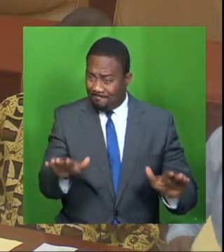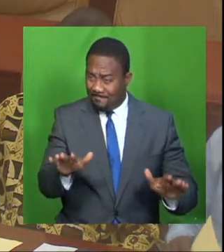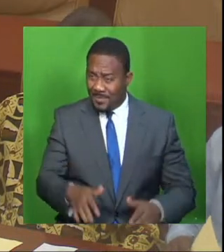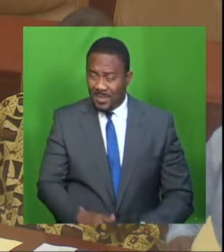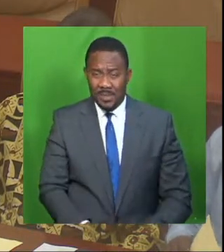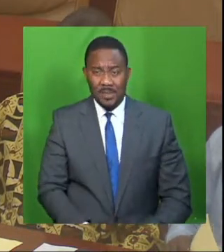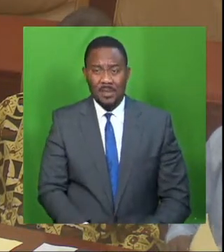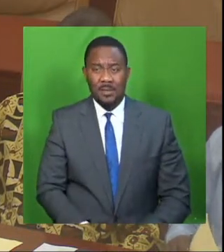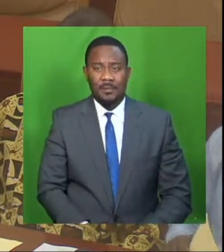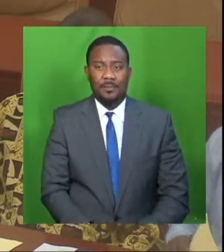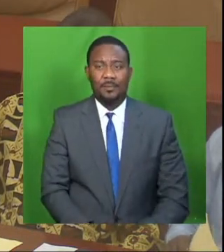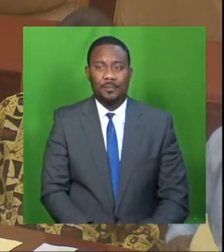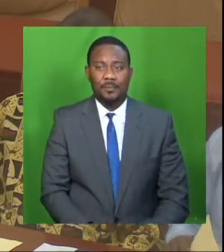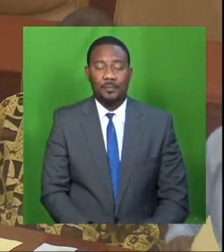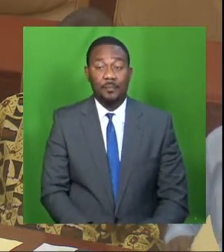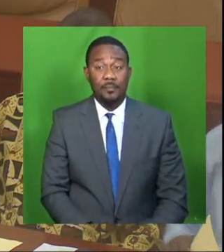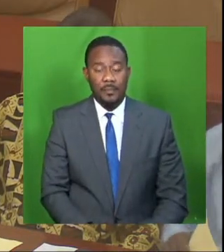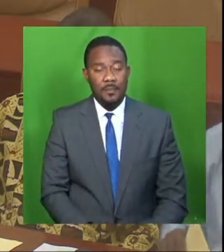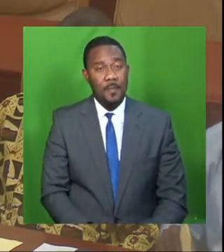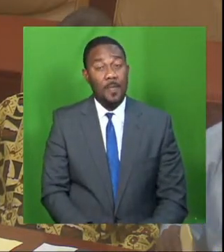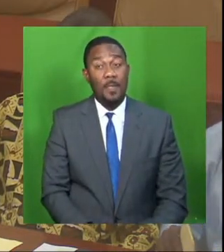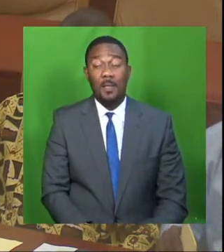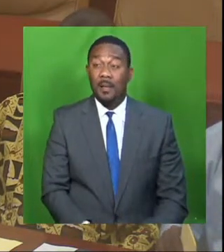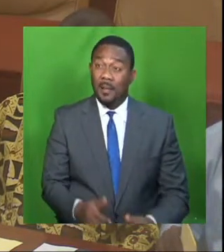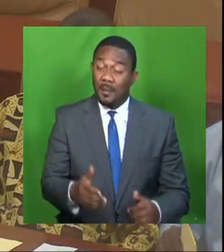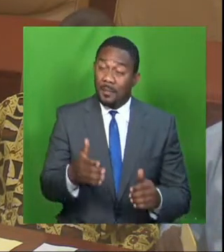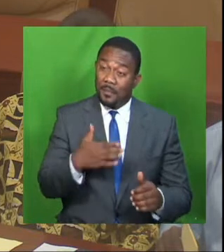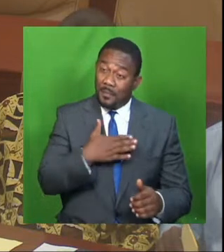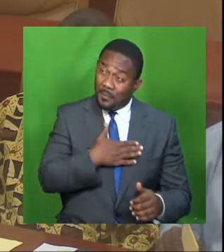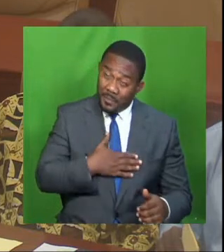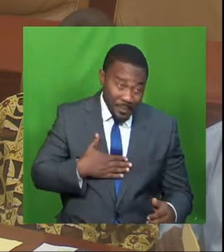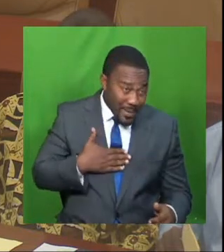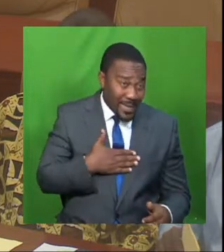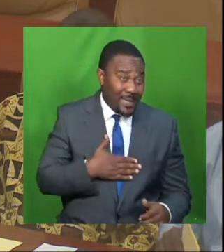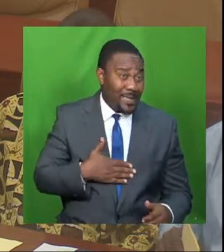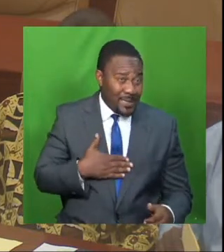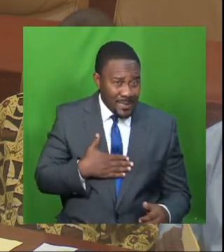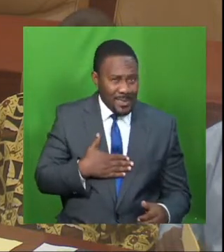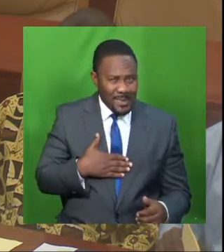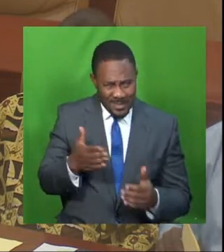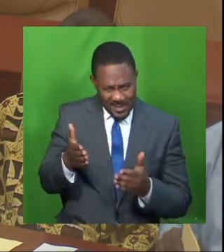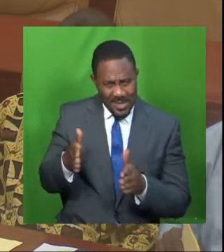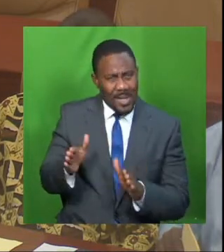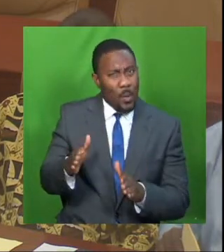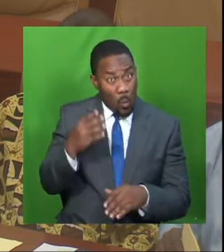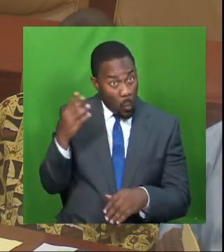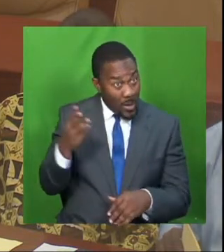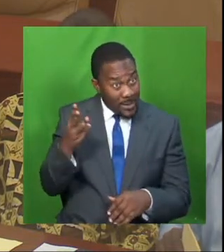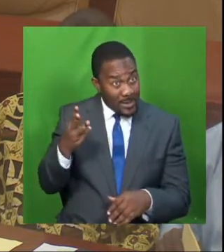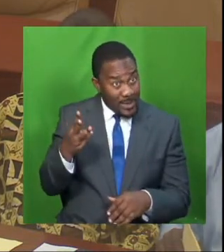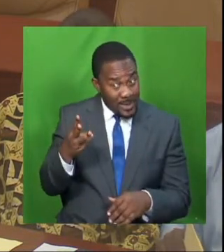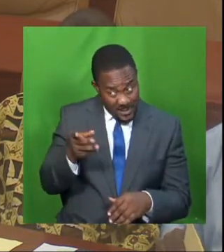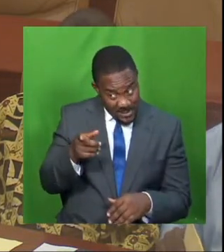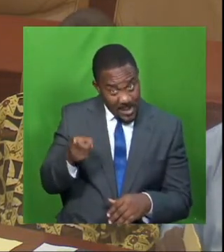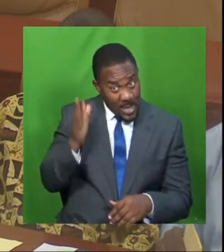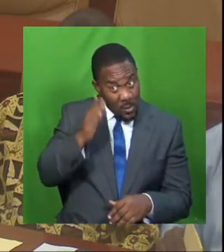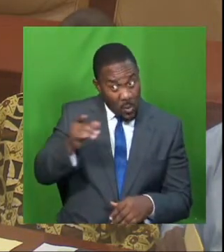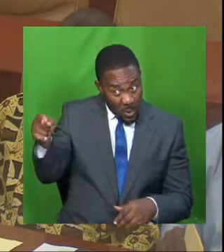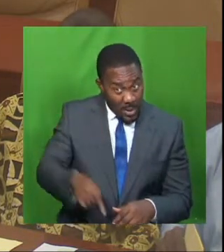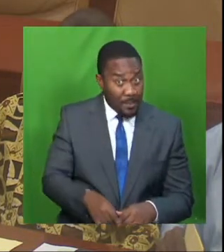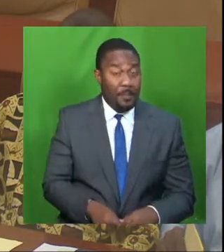correct an impression my colleague created. Specific to the annual debt stock report, and with respect to